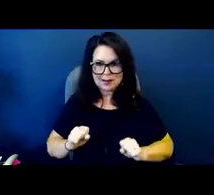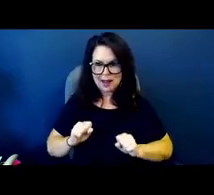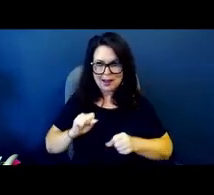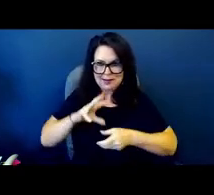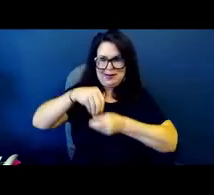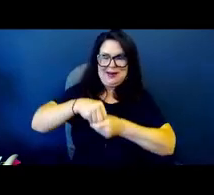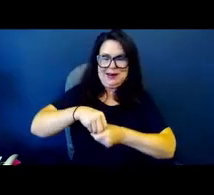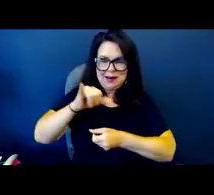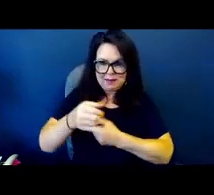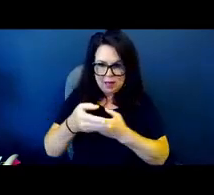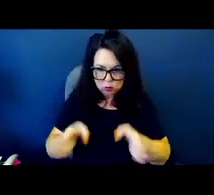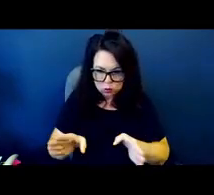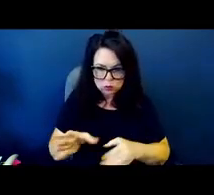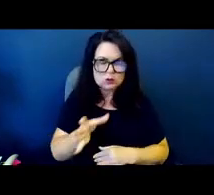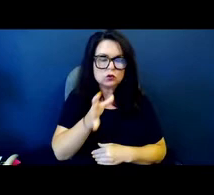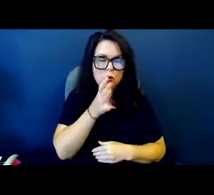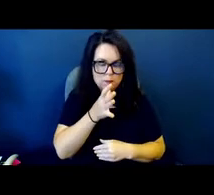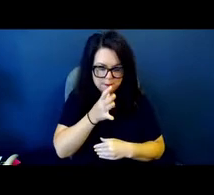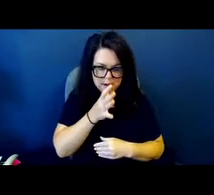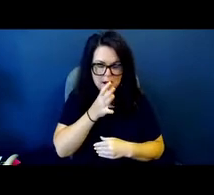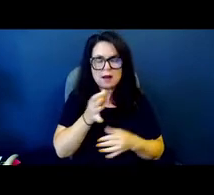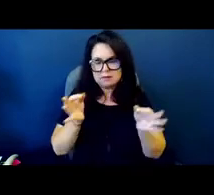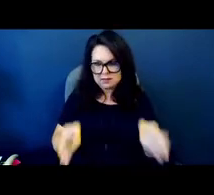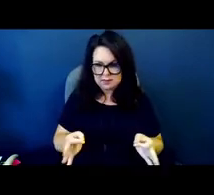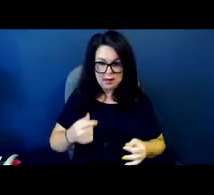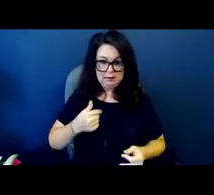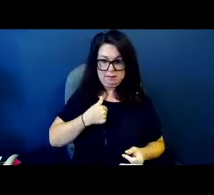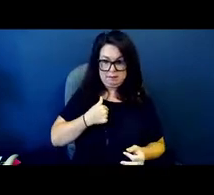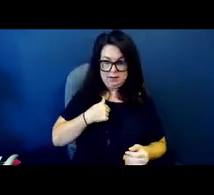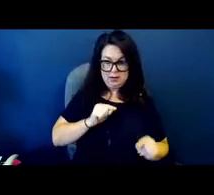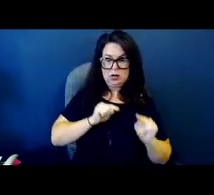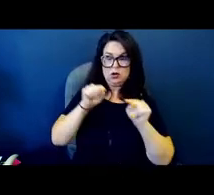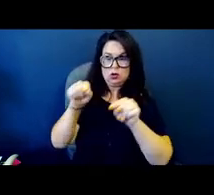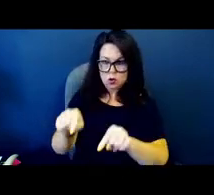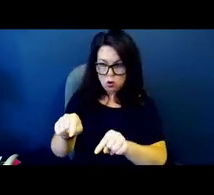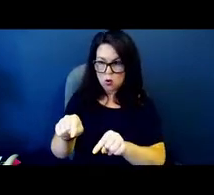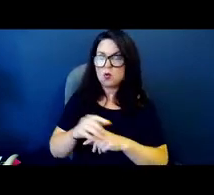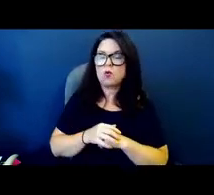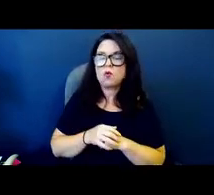the opportunity to speak to him about helping my parents with